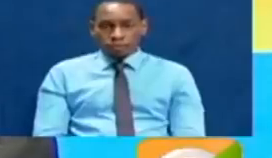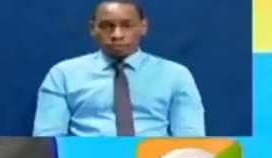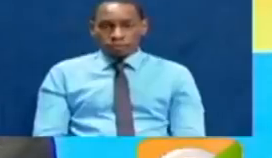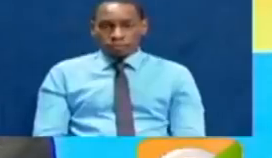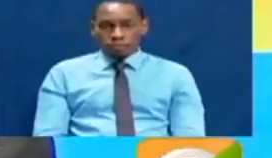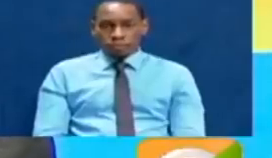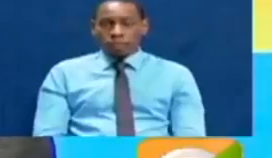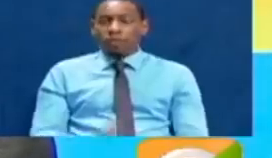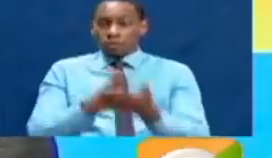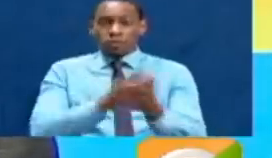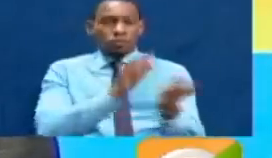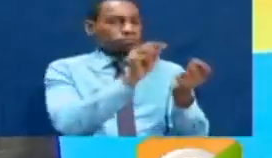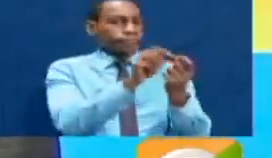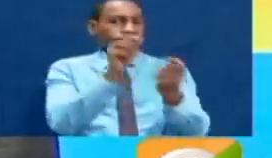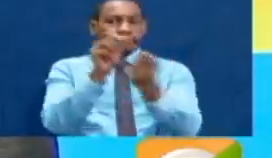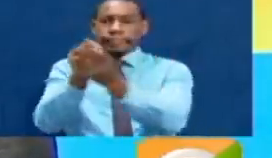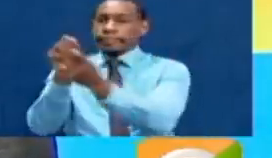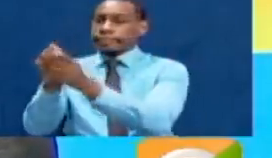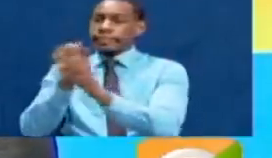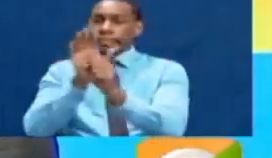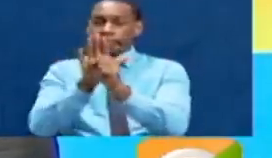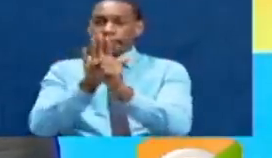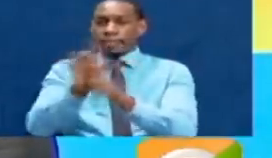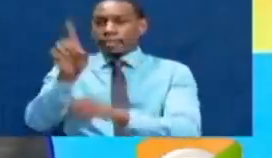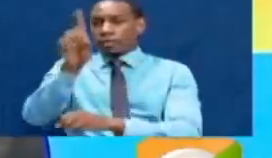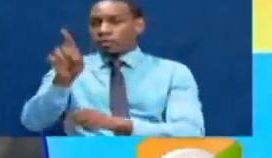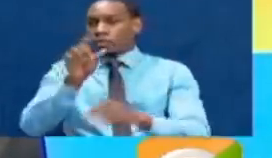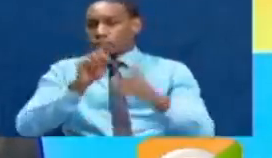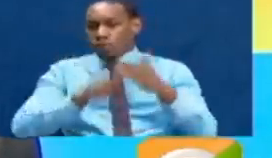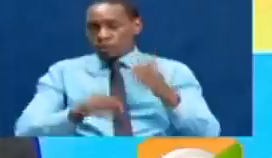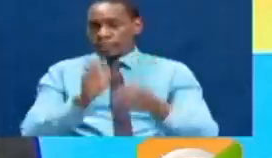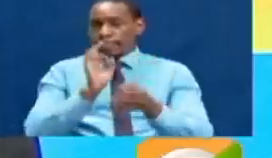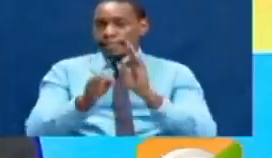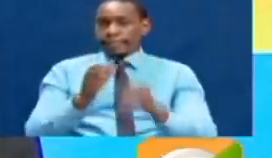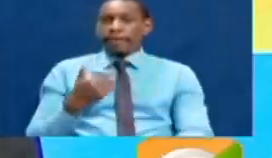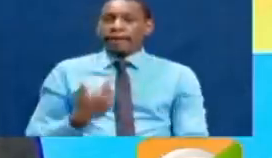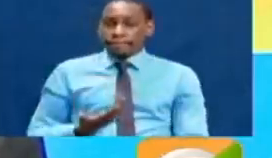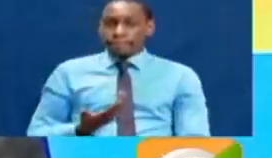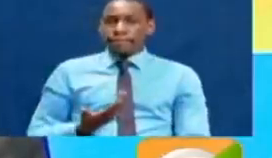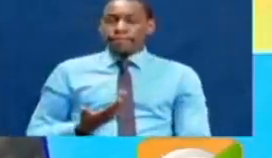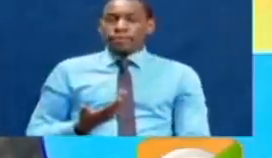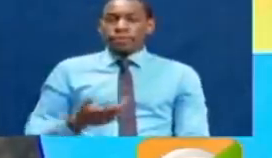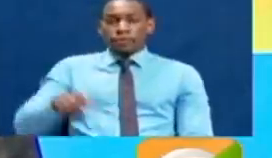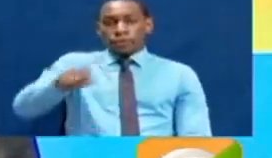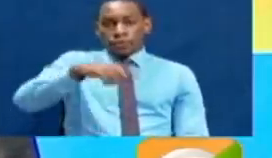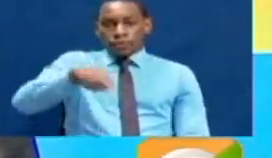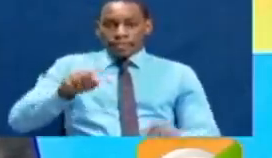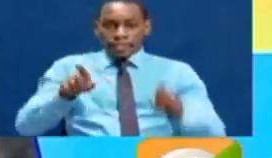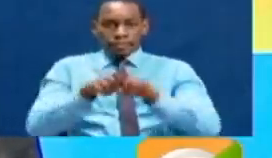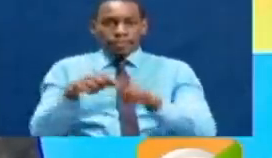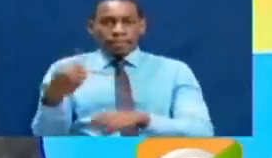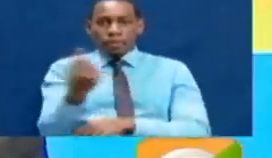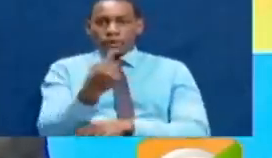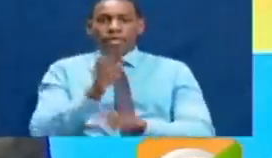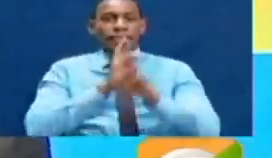it's quite a lot of testing. The question was whether we have, why are we still at